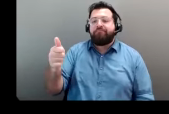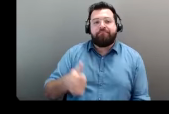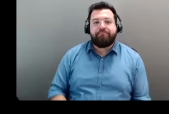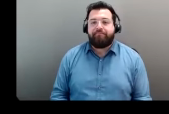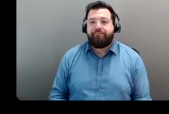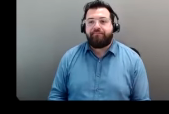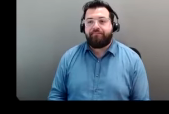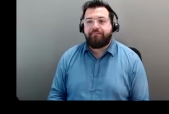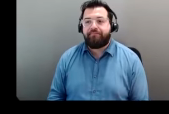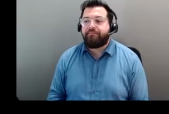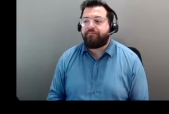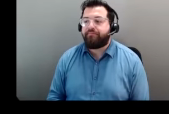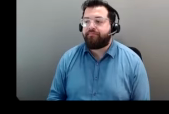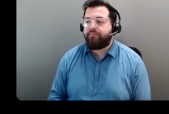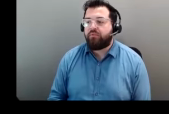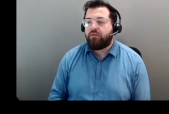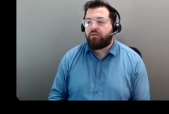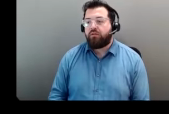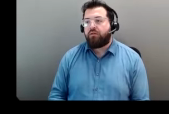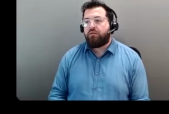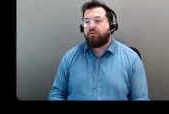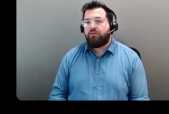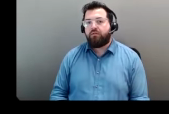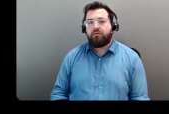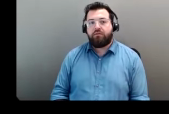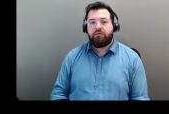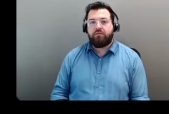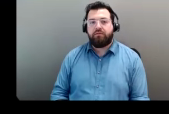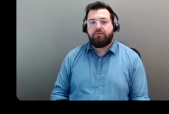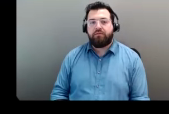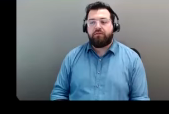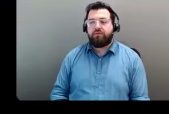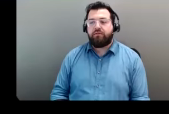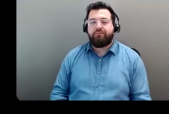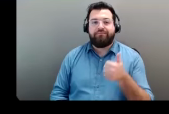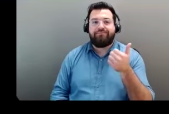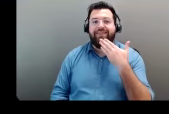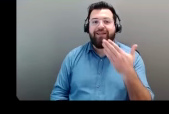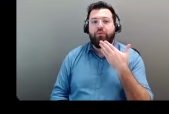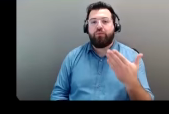A little bit back, sorry. There we go.